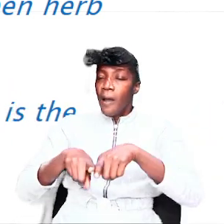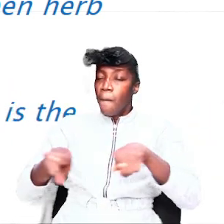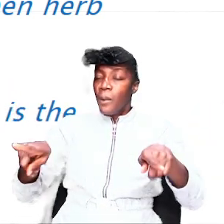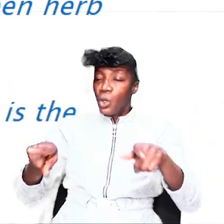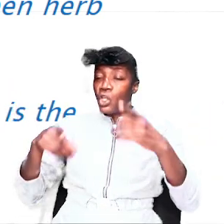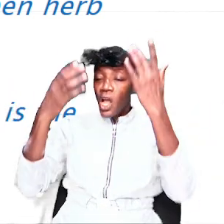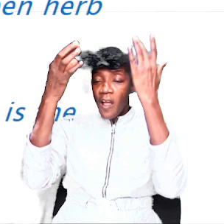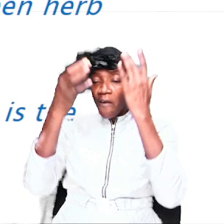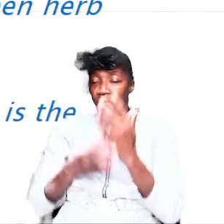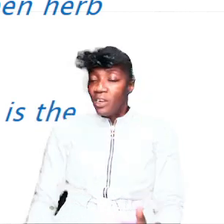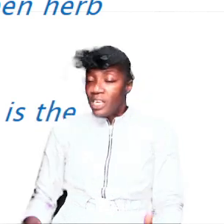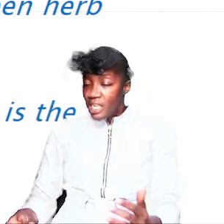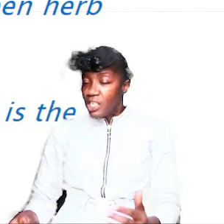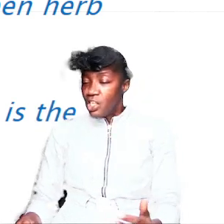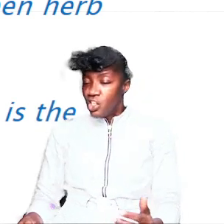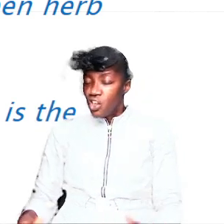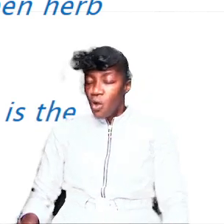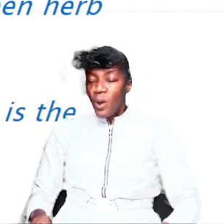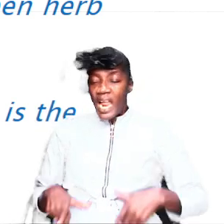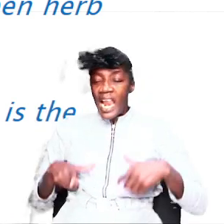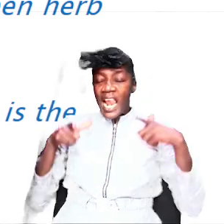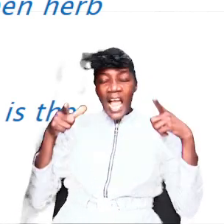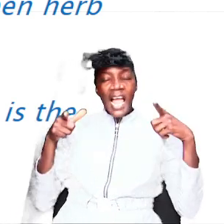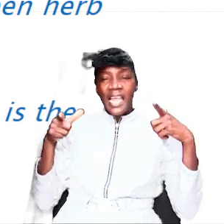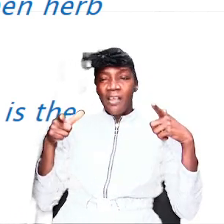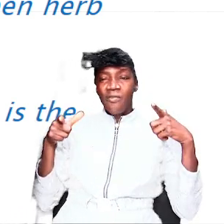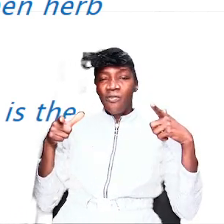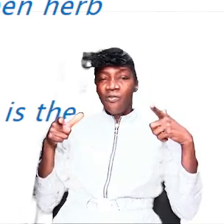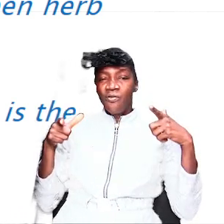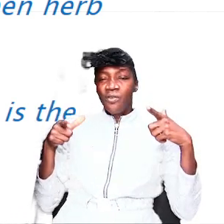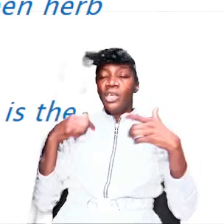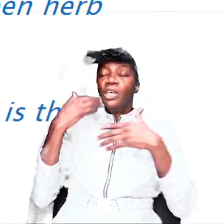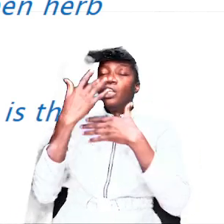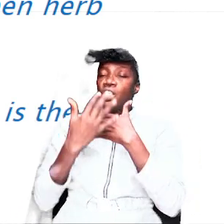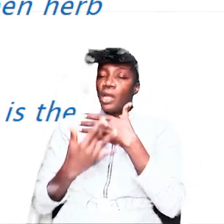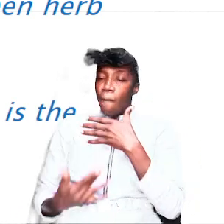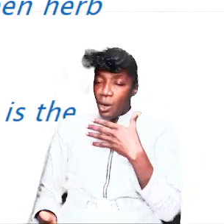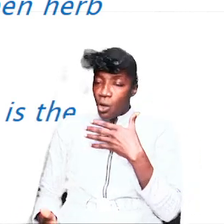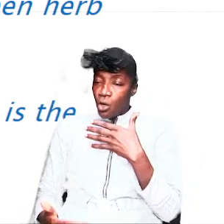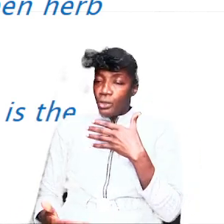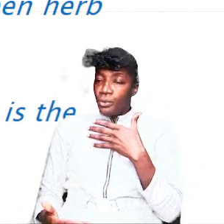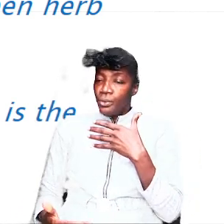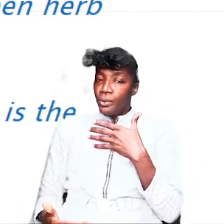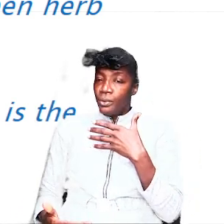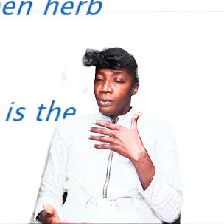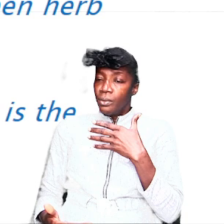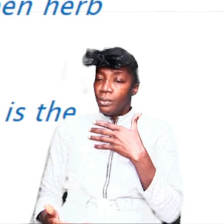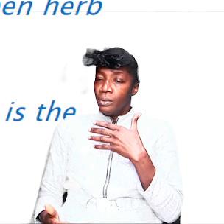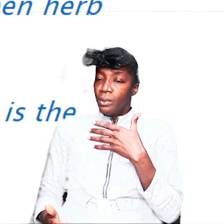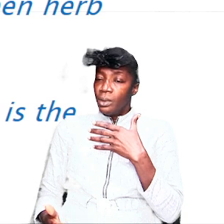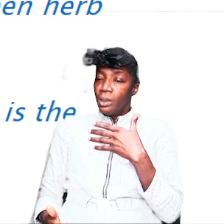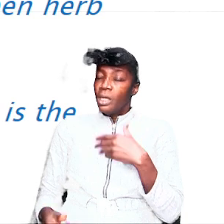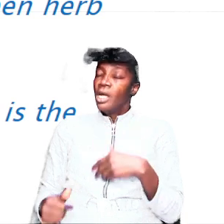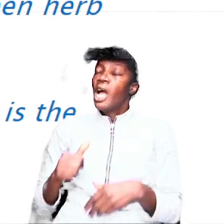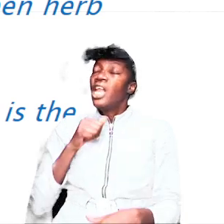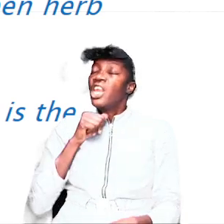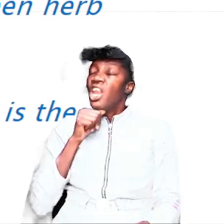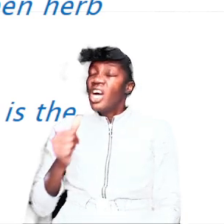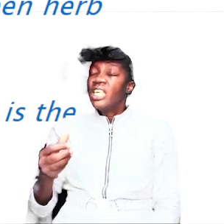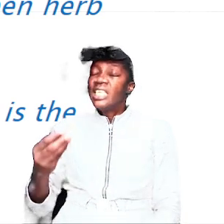flesh with the life thereof, which is the blood thereof, shall he not